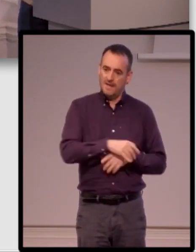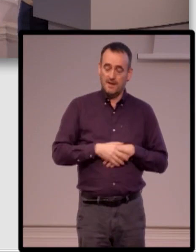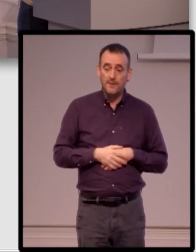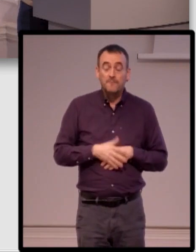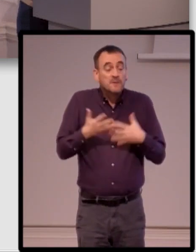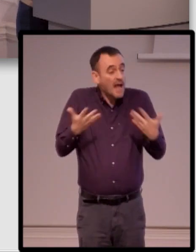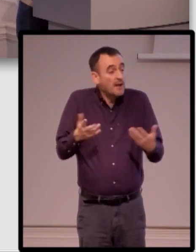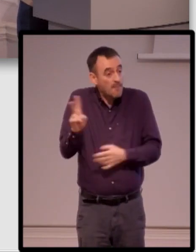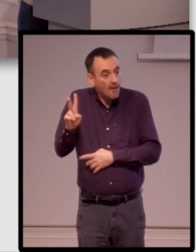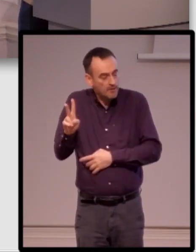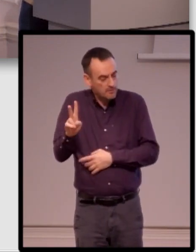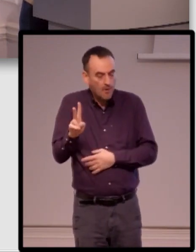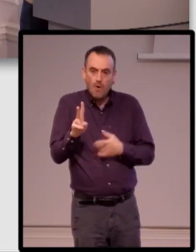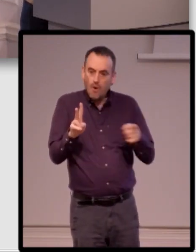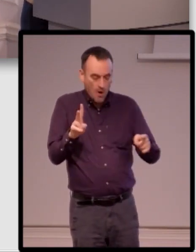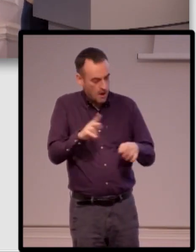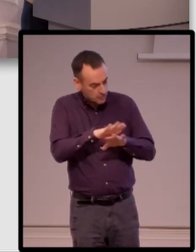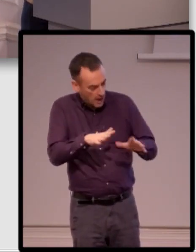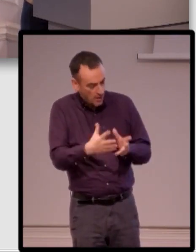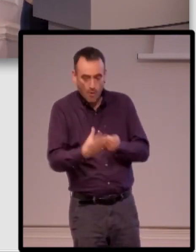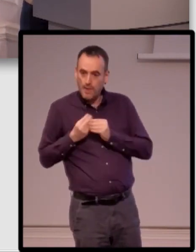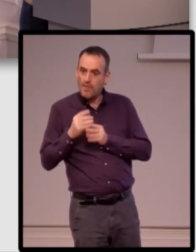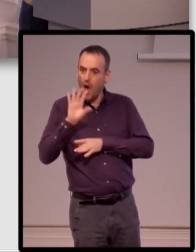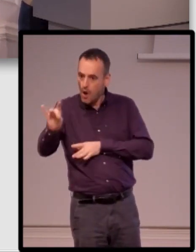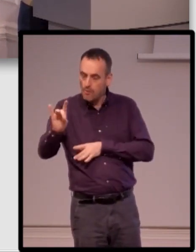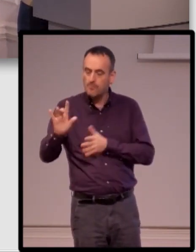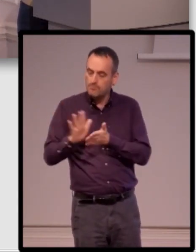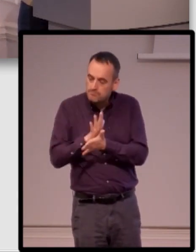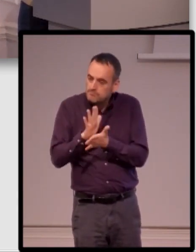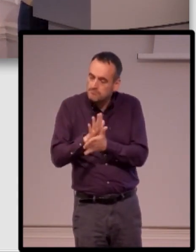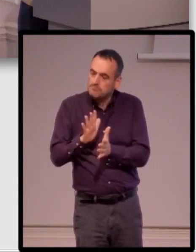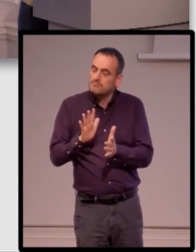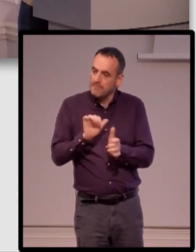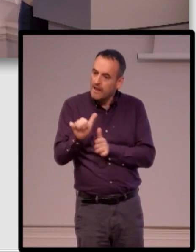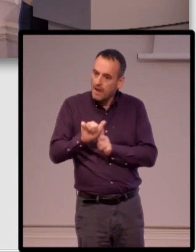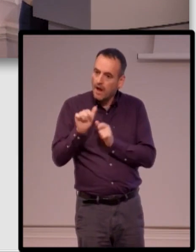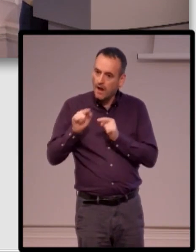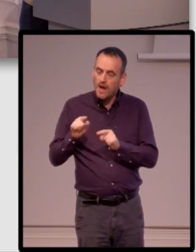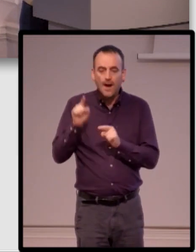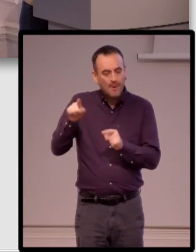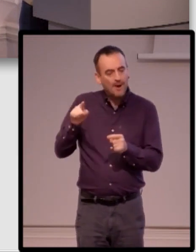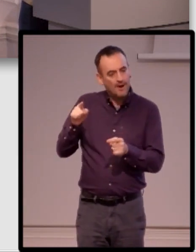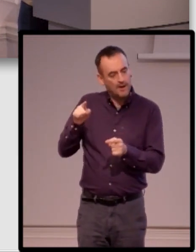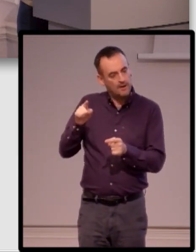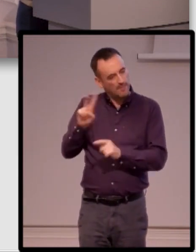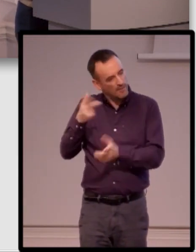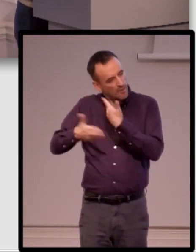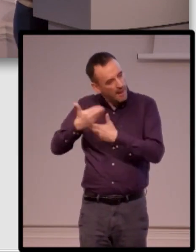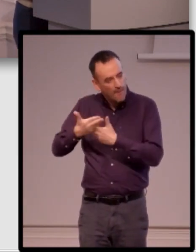hospital with their children, and they've described trying to get on with normal family